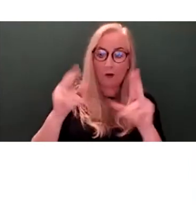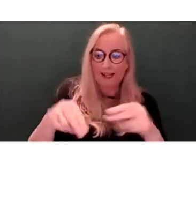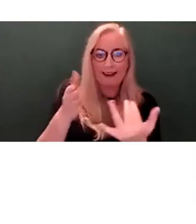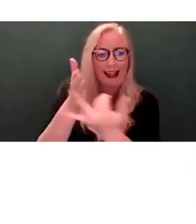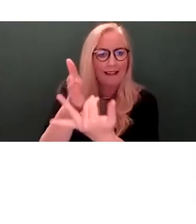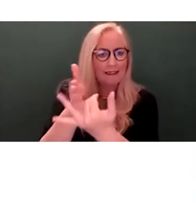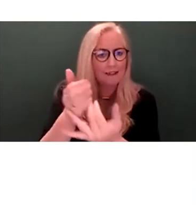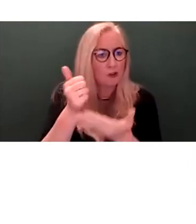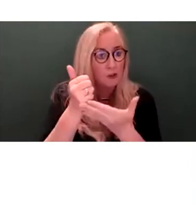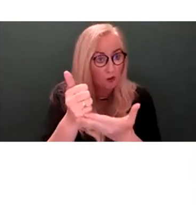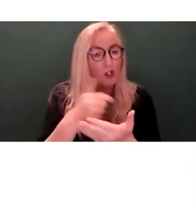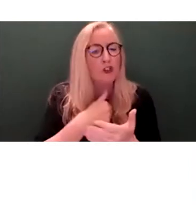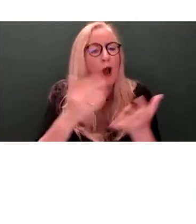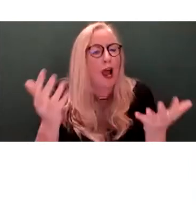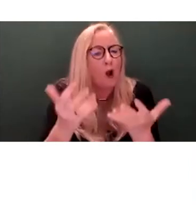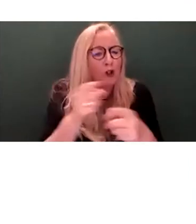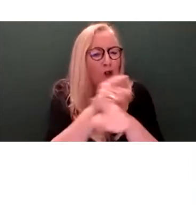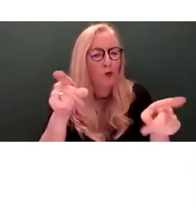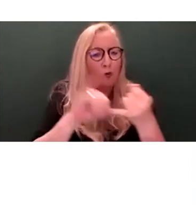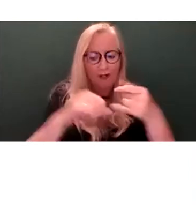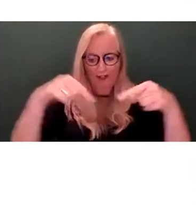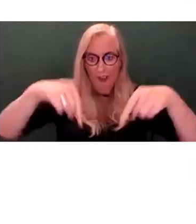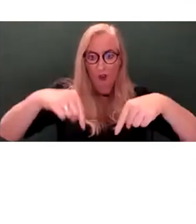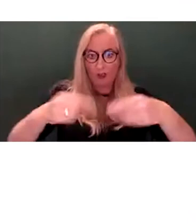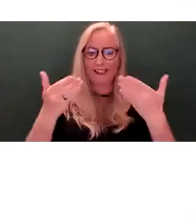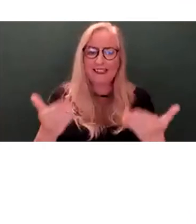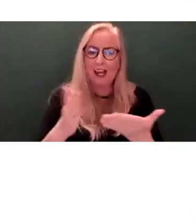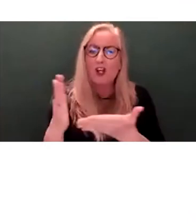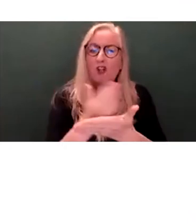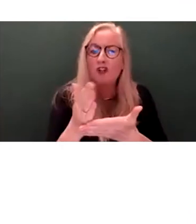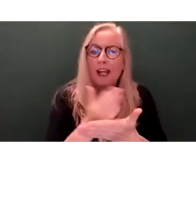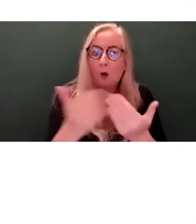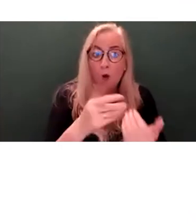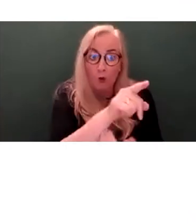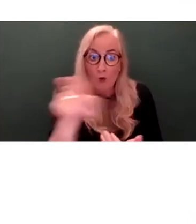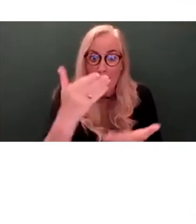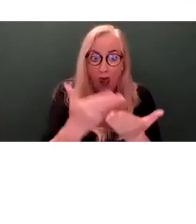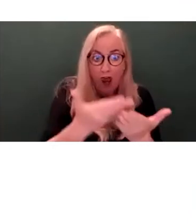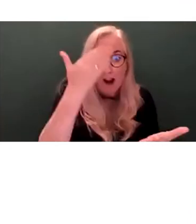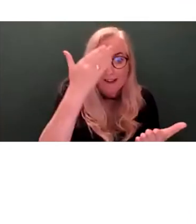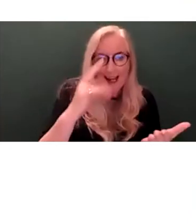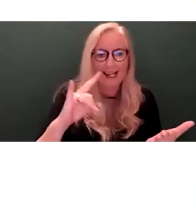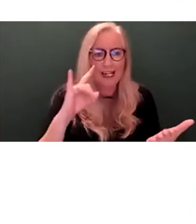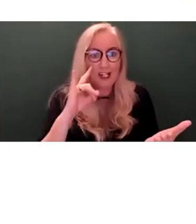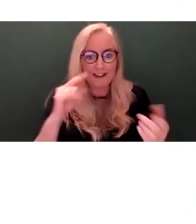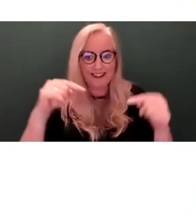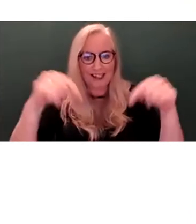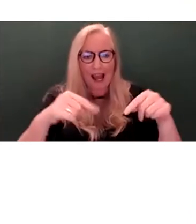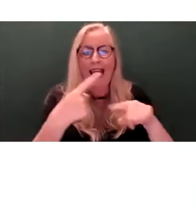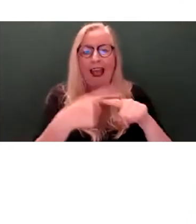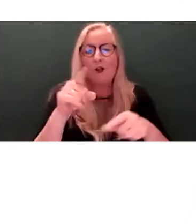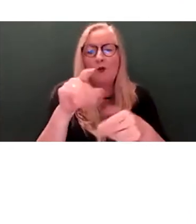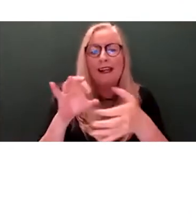supports. I urge those attending today to share what you learn and hear, and your networks and